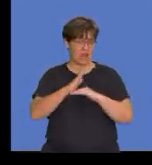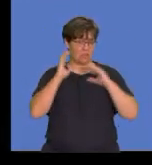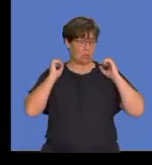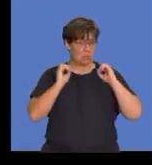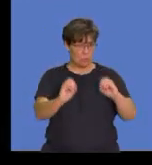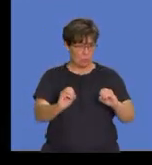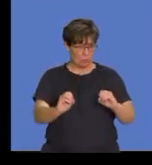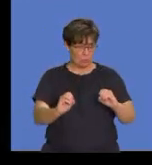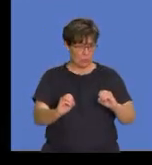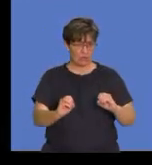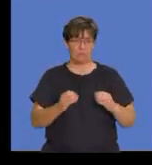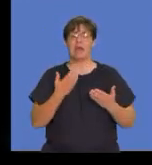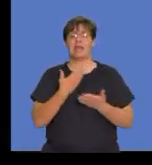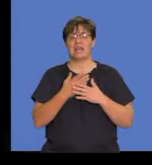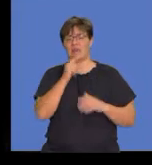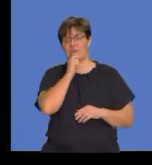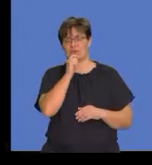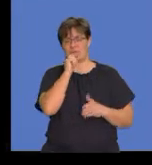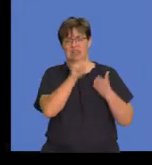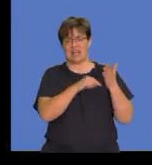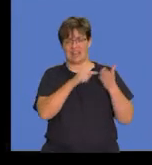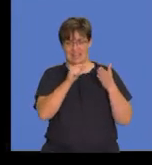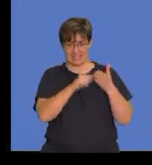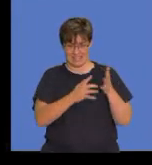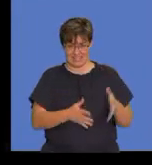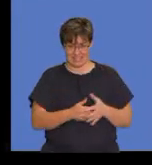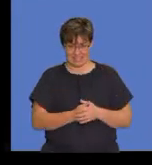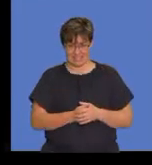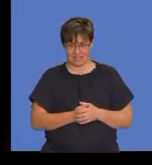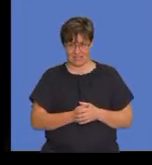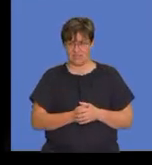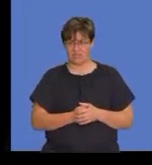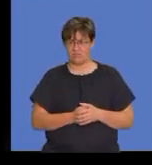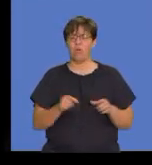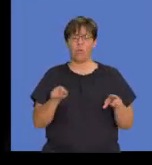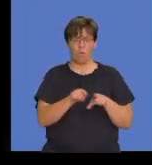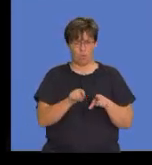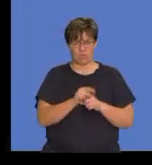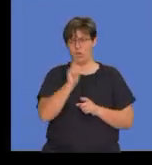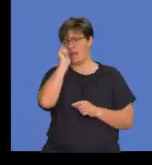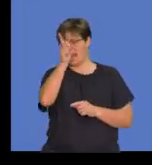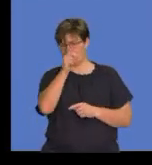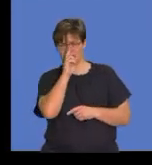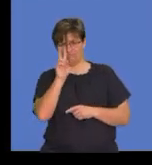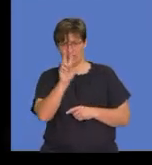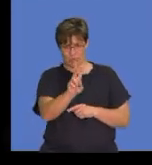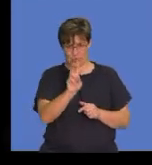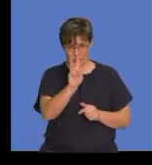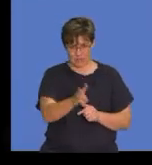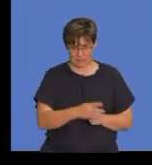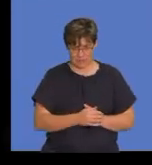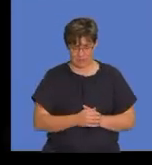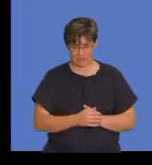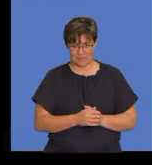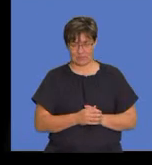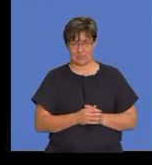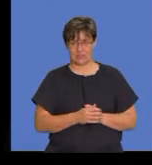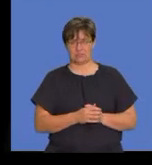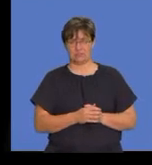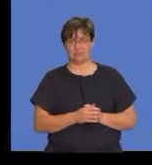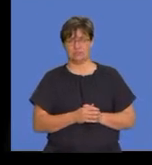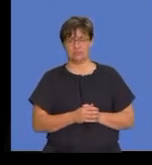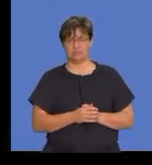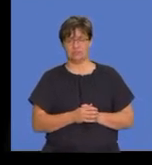special angles, we can use a calculator to do that, which we will also look at a later stage.